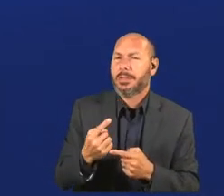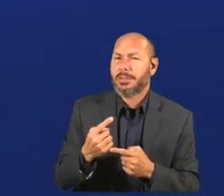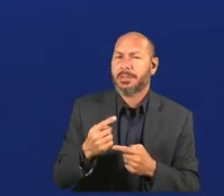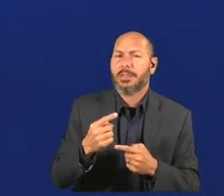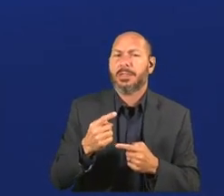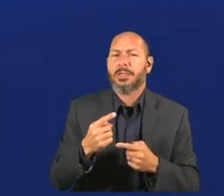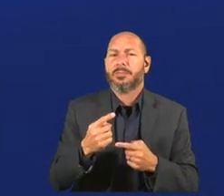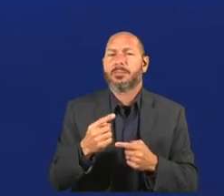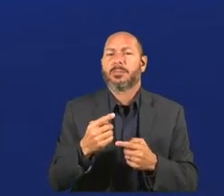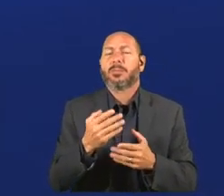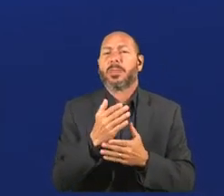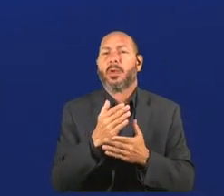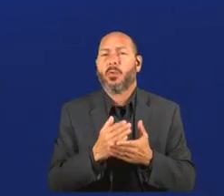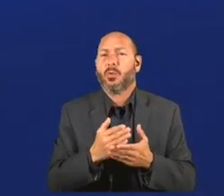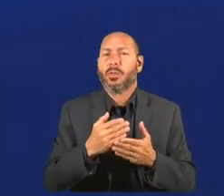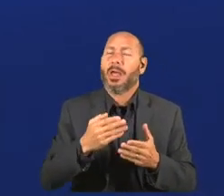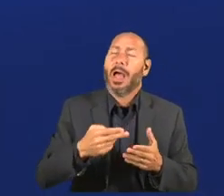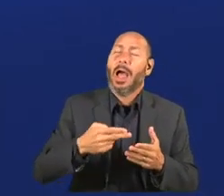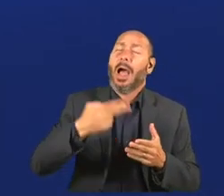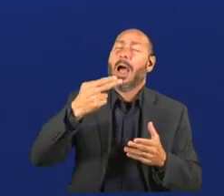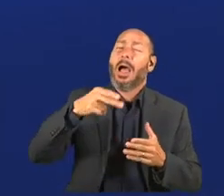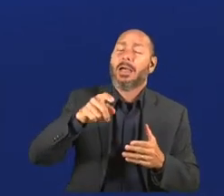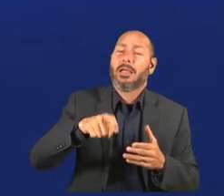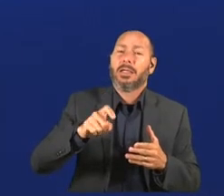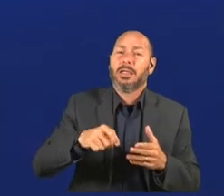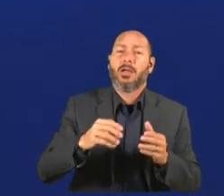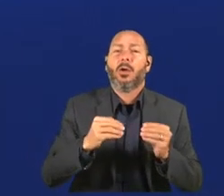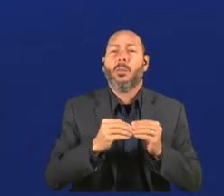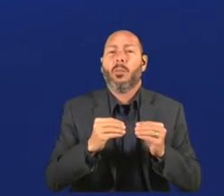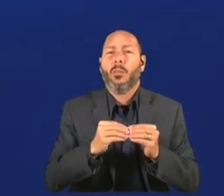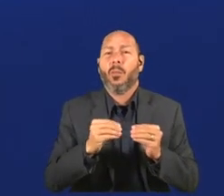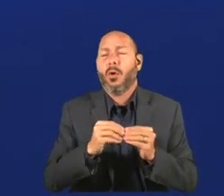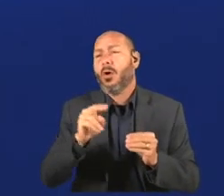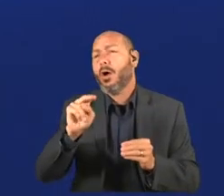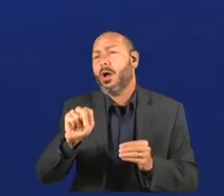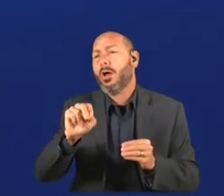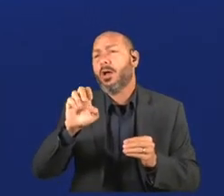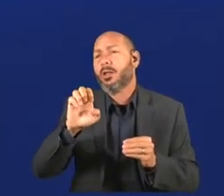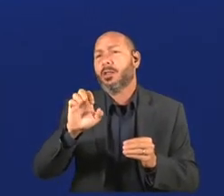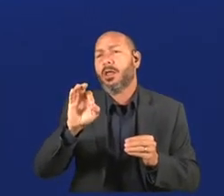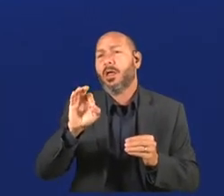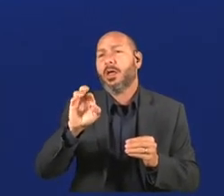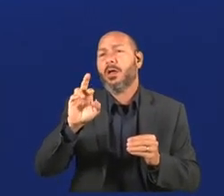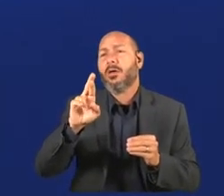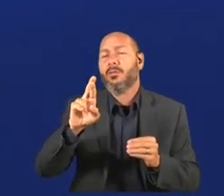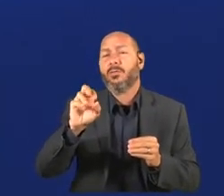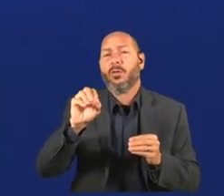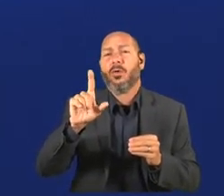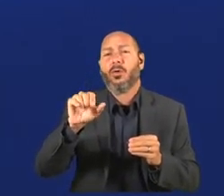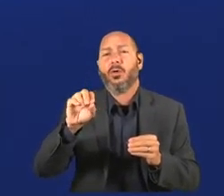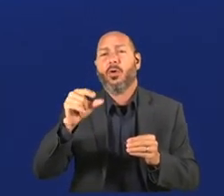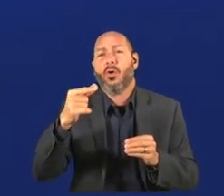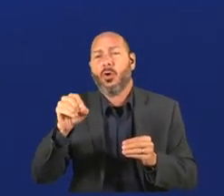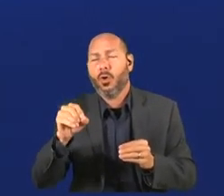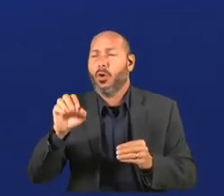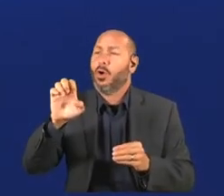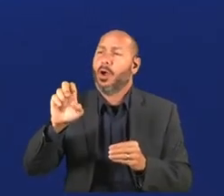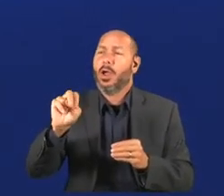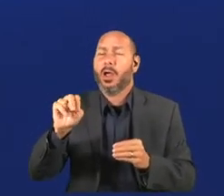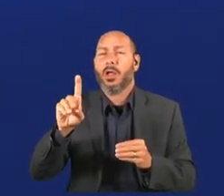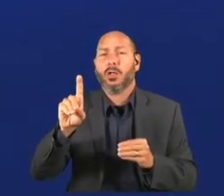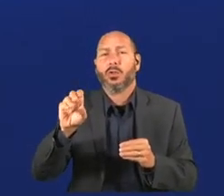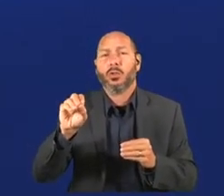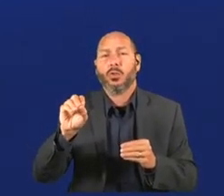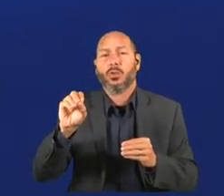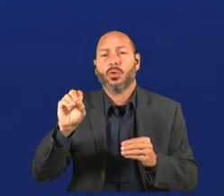those chronic conditions. We need more nephrologists, more endocrinologists, because our population is sicker. And as the quotes